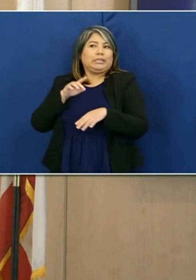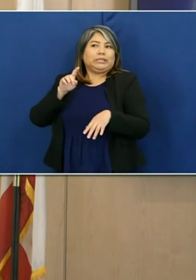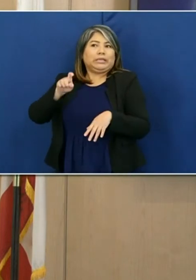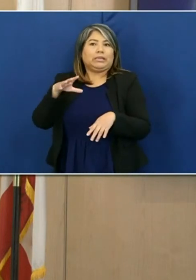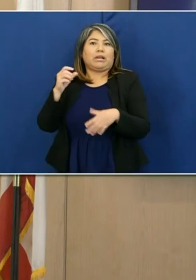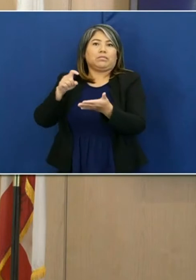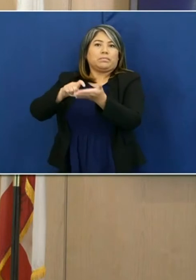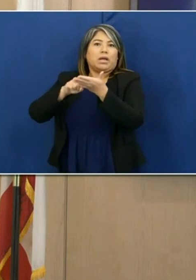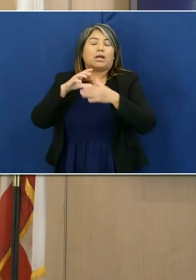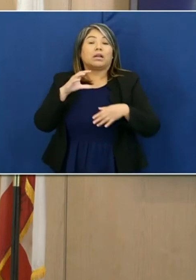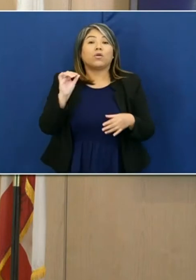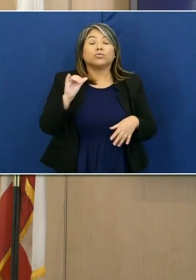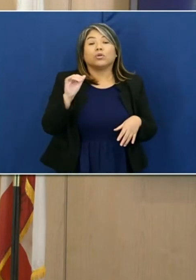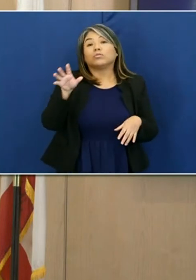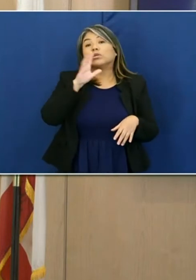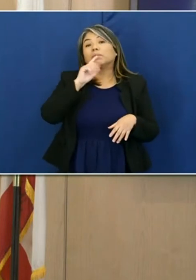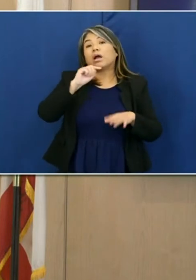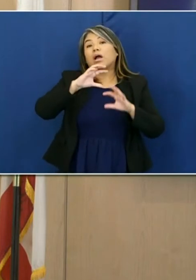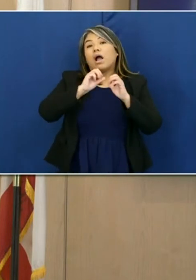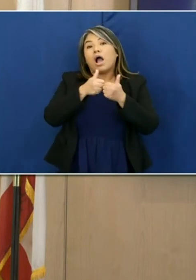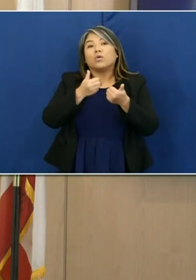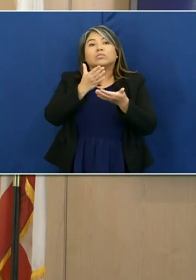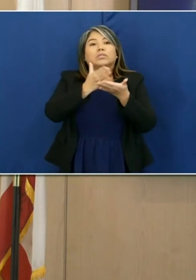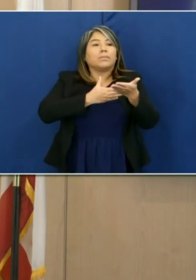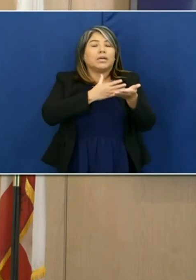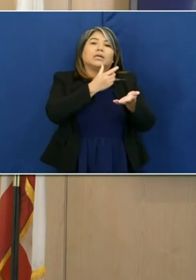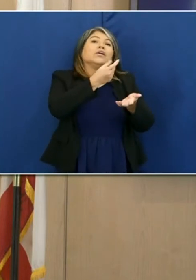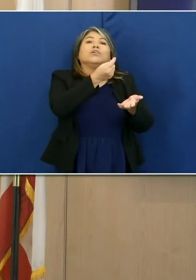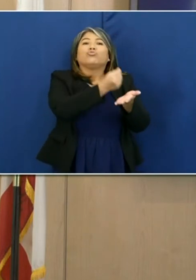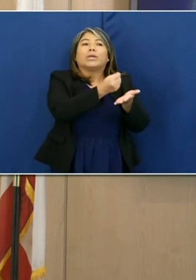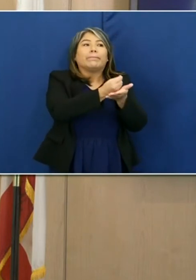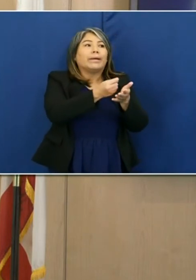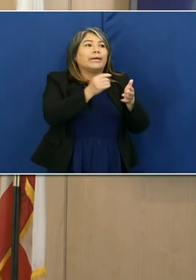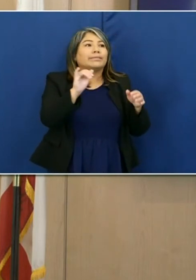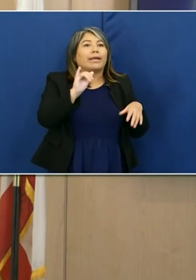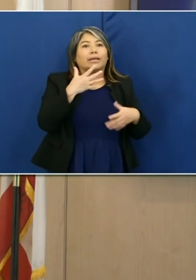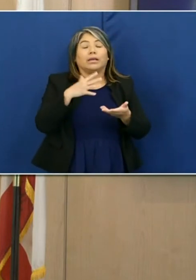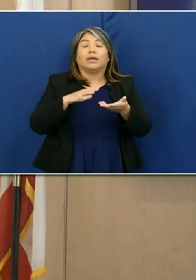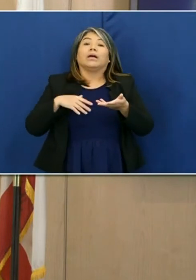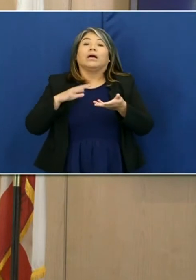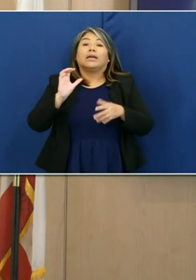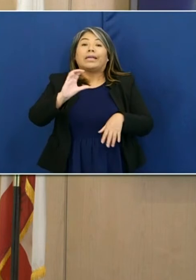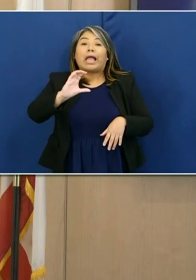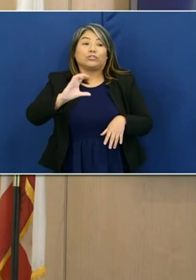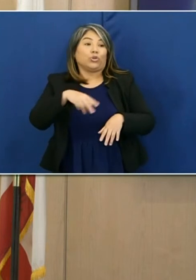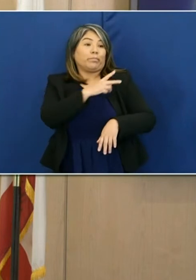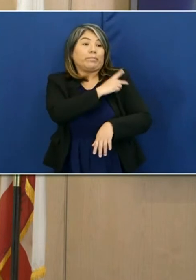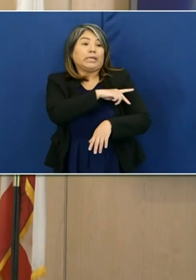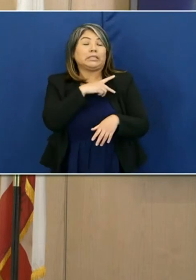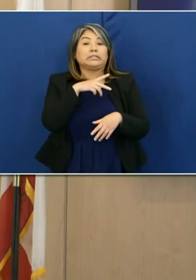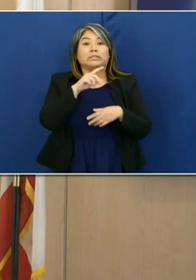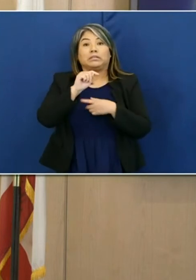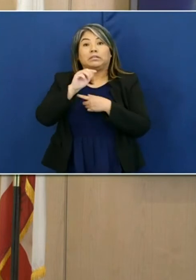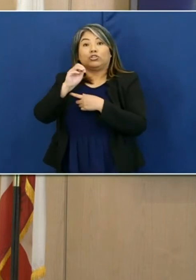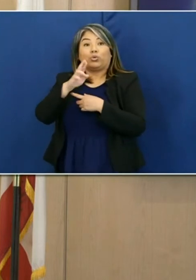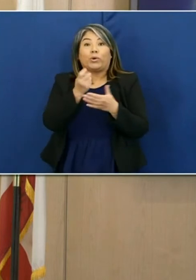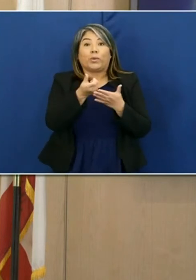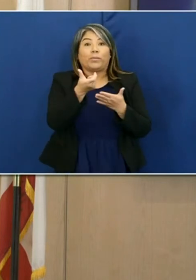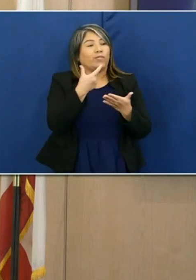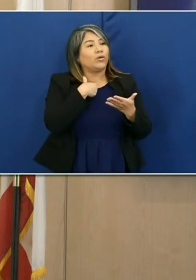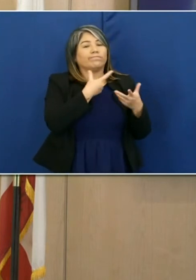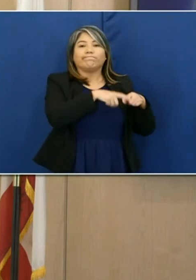they're delaying treatments. Example, cancer patients, tumor removals, those are being delayed to